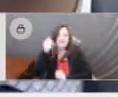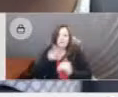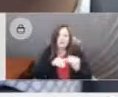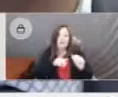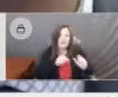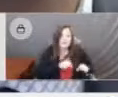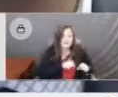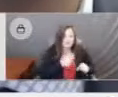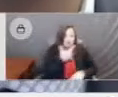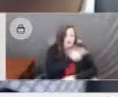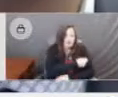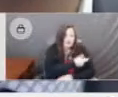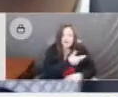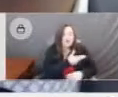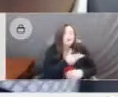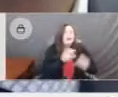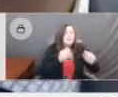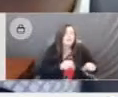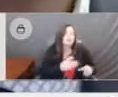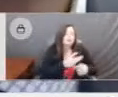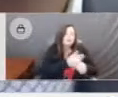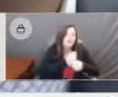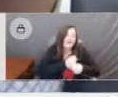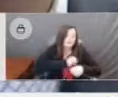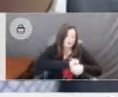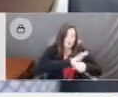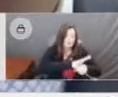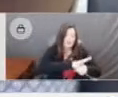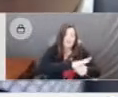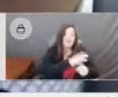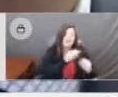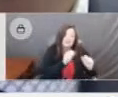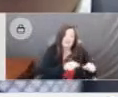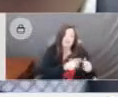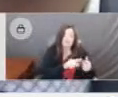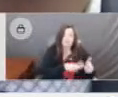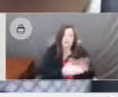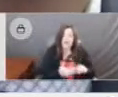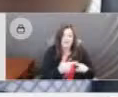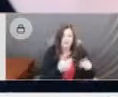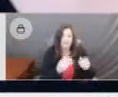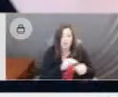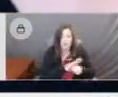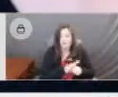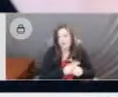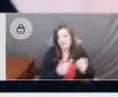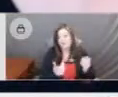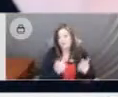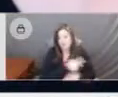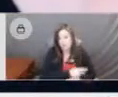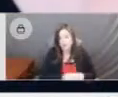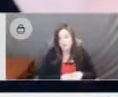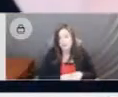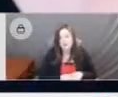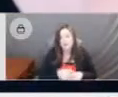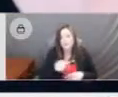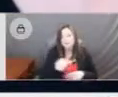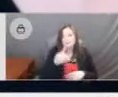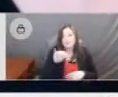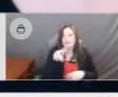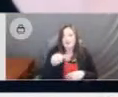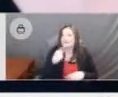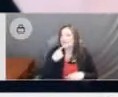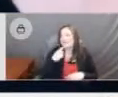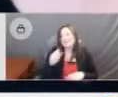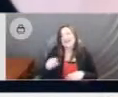COVID and of dying of COVID. You know, and I think you have a lot of people, though, who will say, Yeah, but